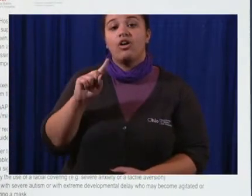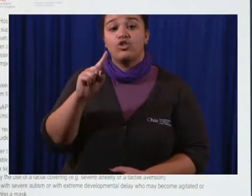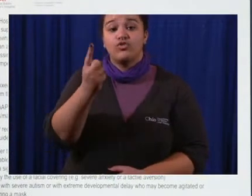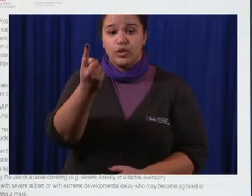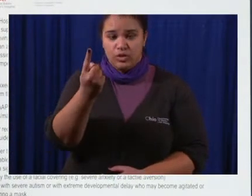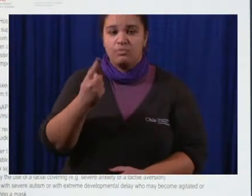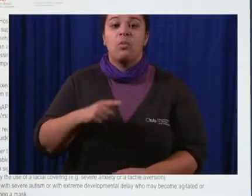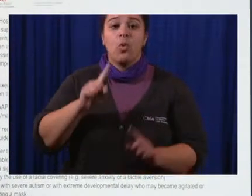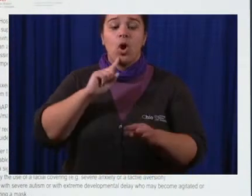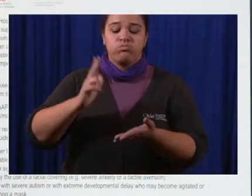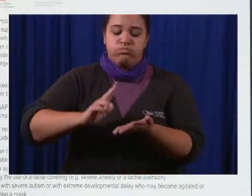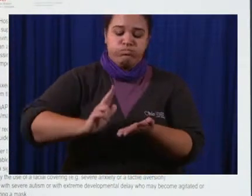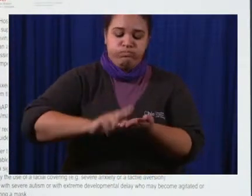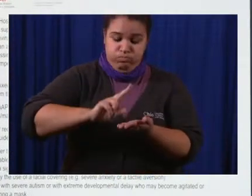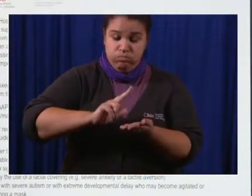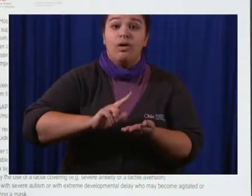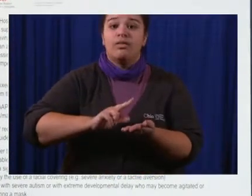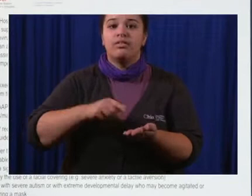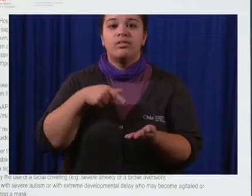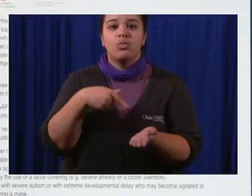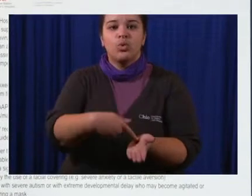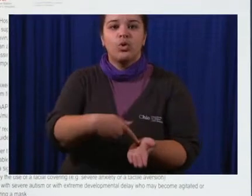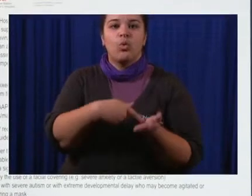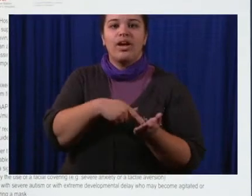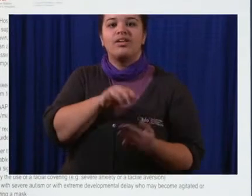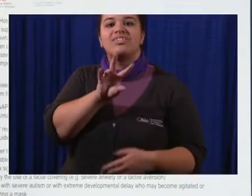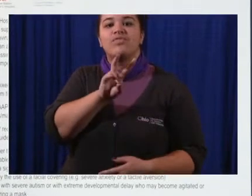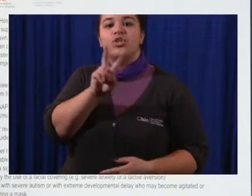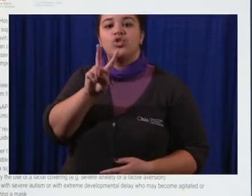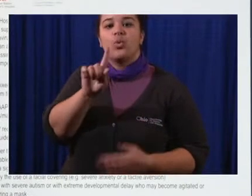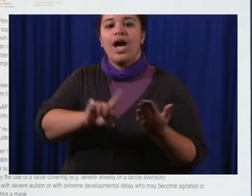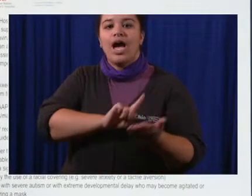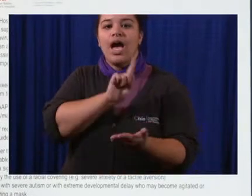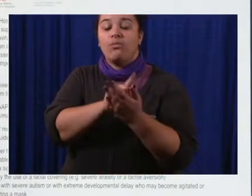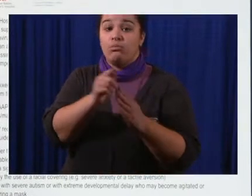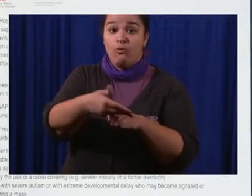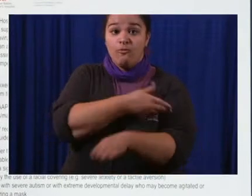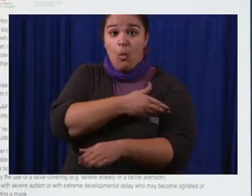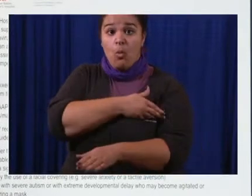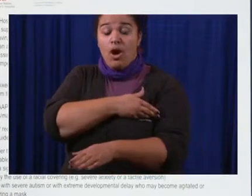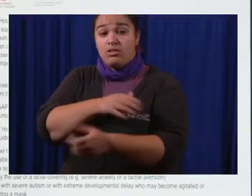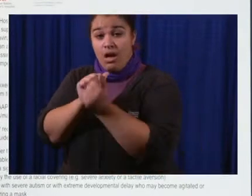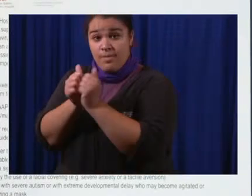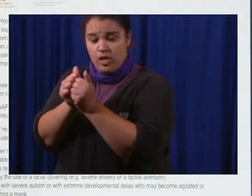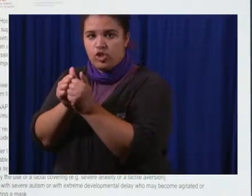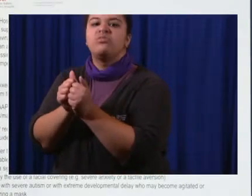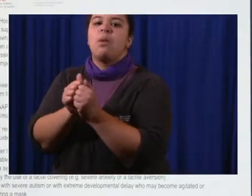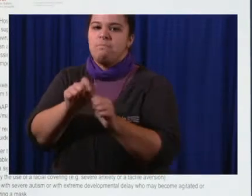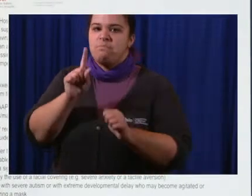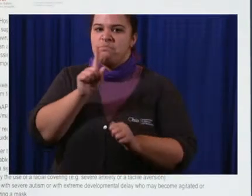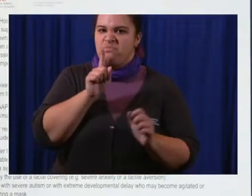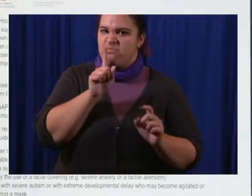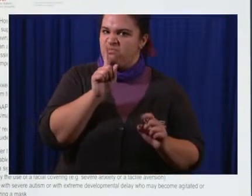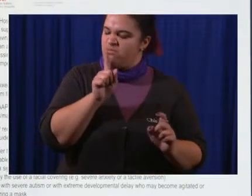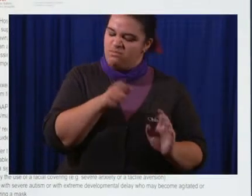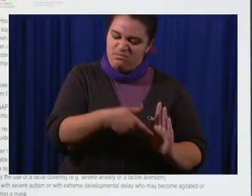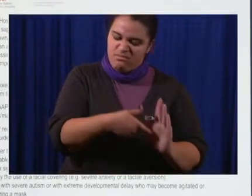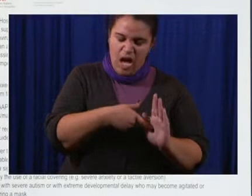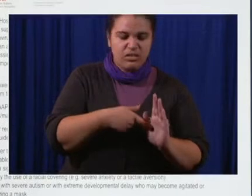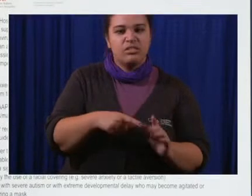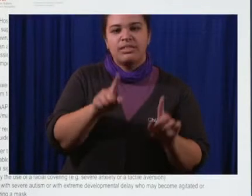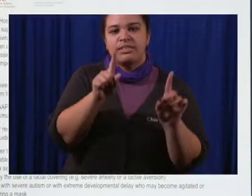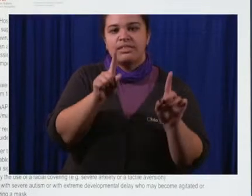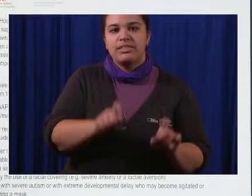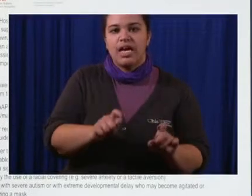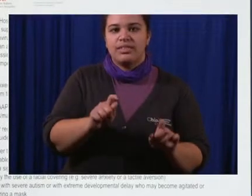need to be tested 72 hours prior to competition. Was that intended for high school athletes, and do you believe testing should be